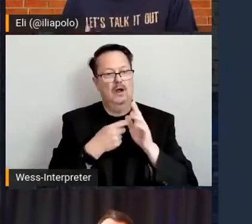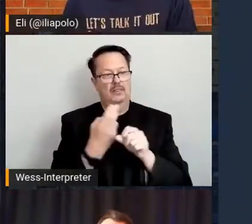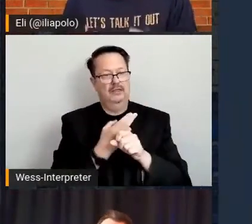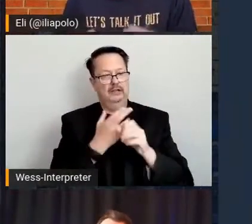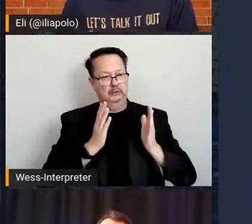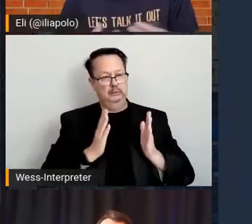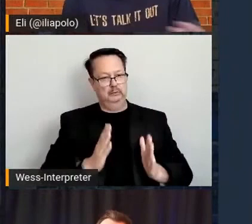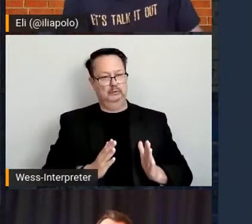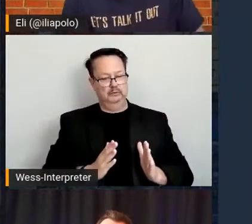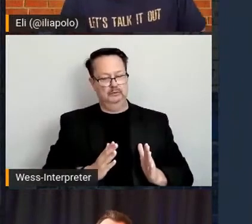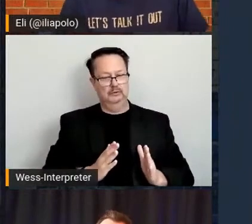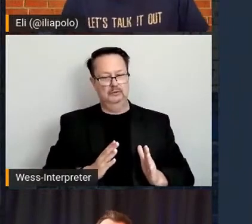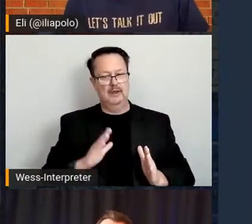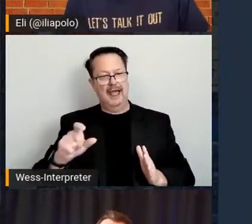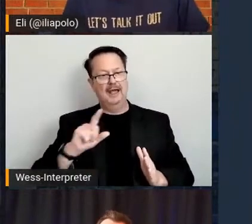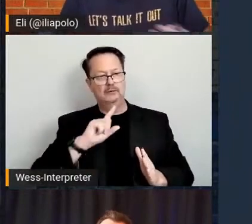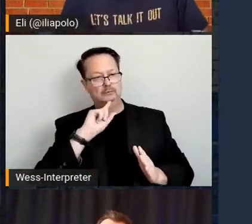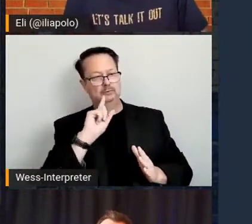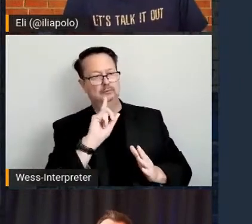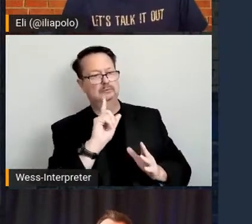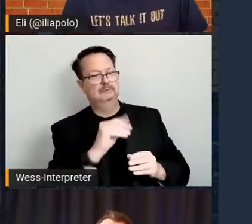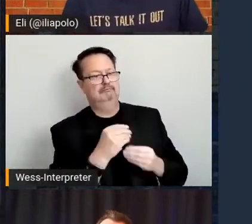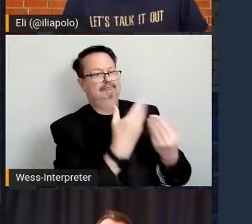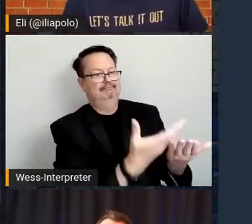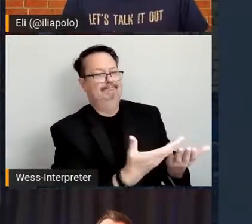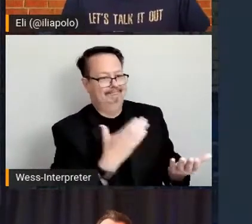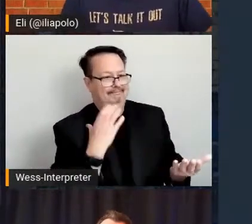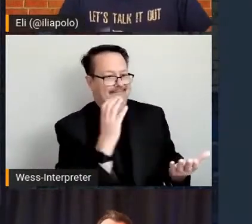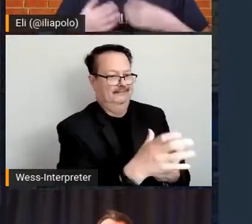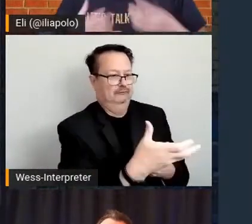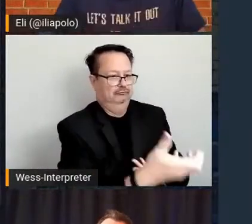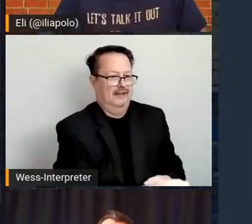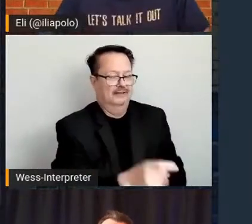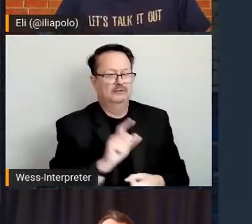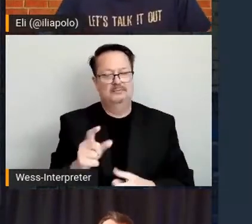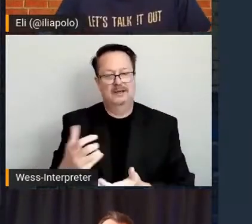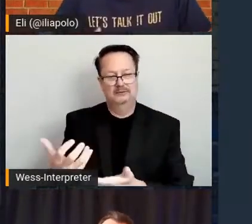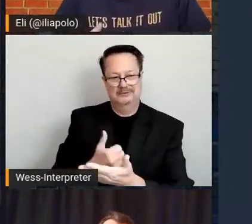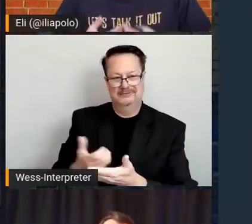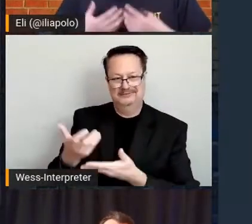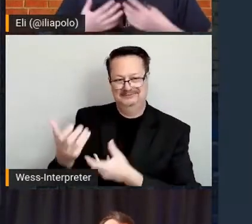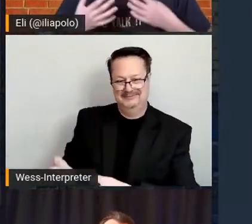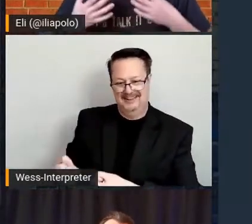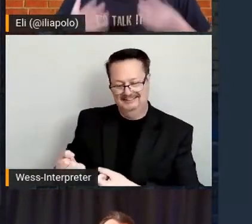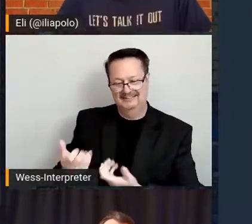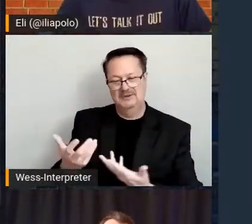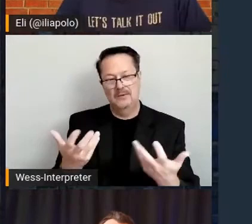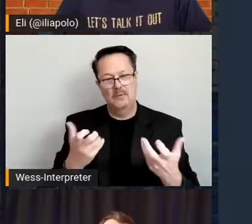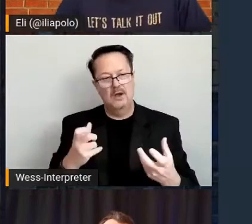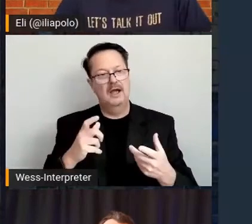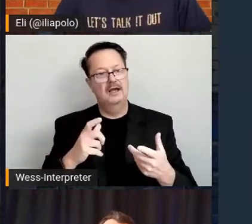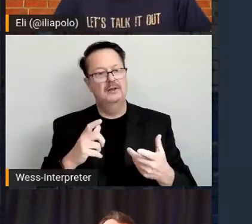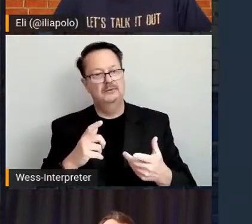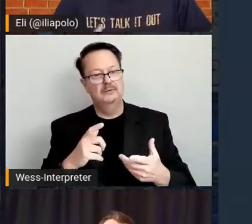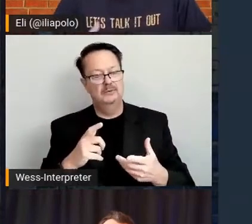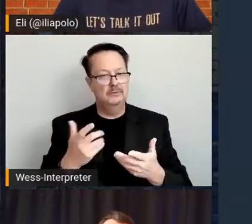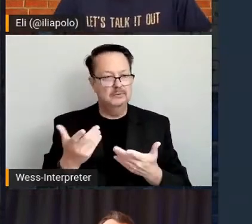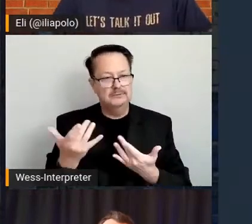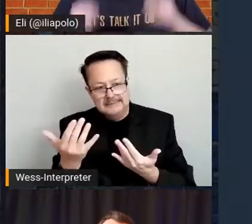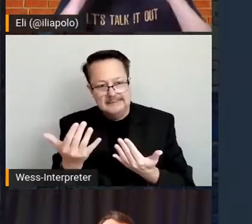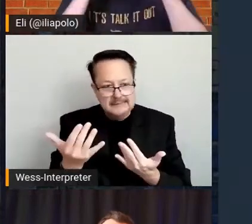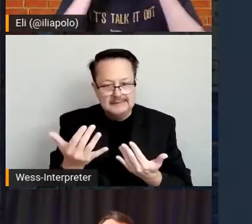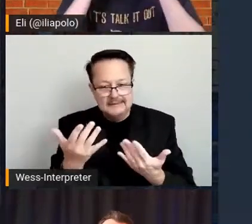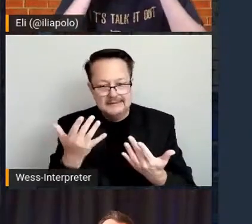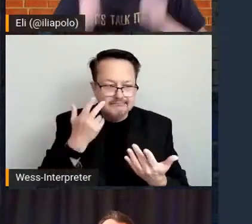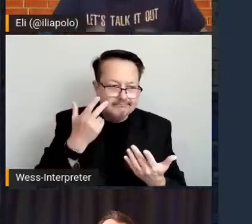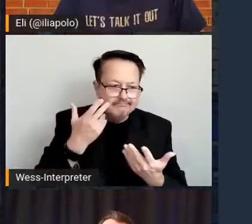of a delegation of trust, and trust needs to be earned. So we wanna bake these APIs a little while longer,